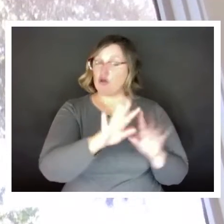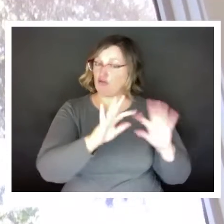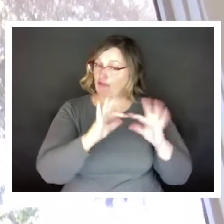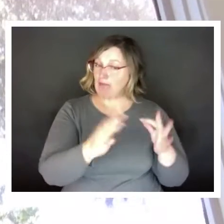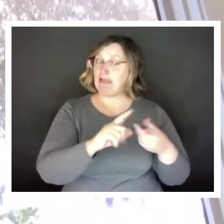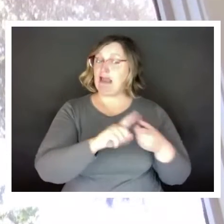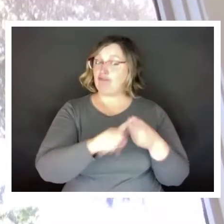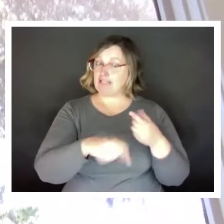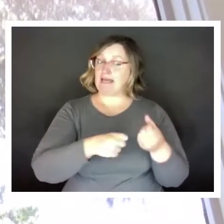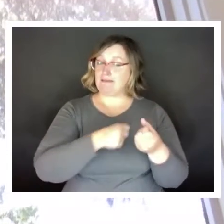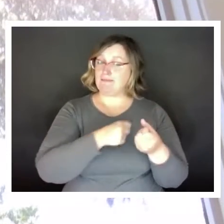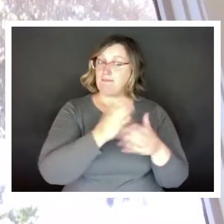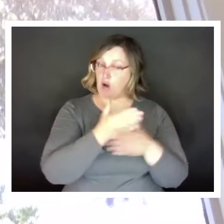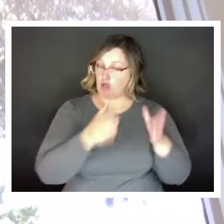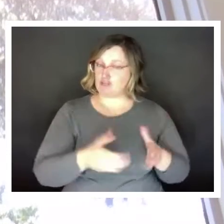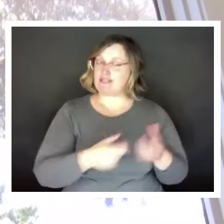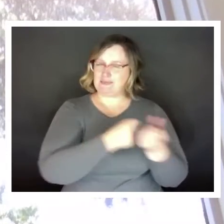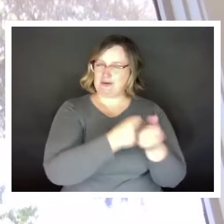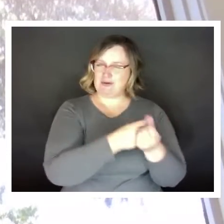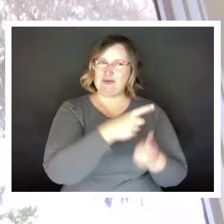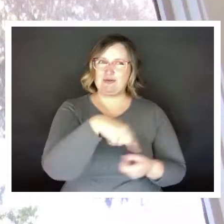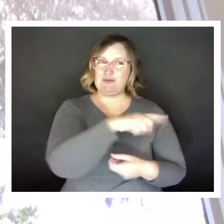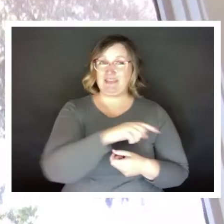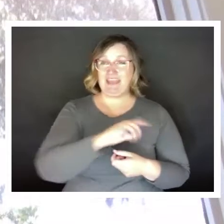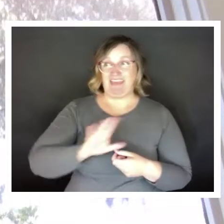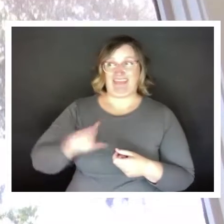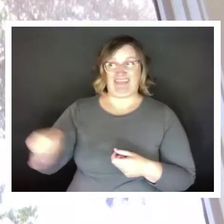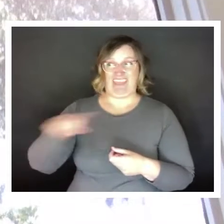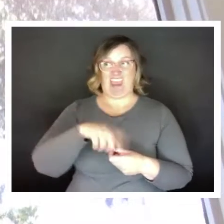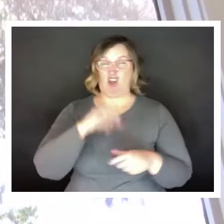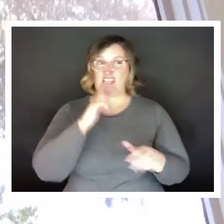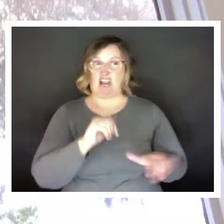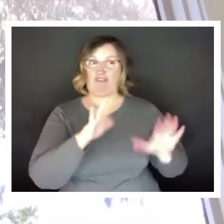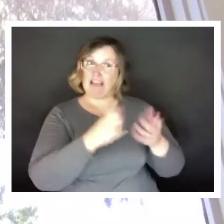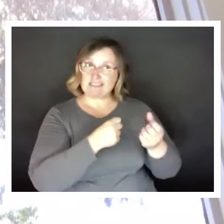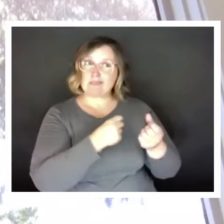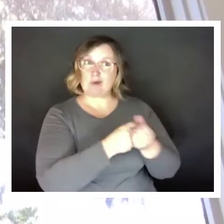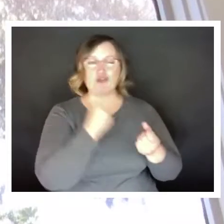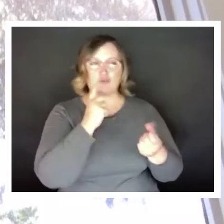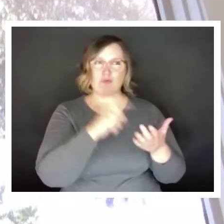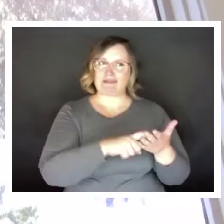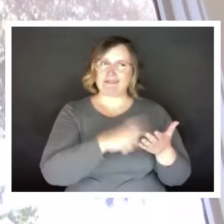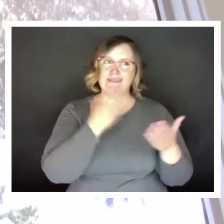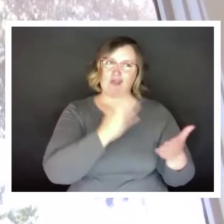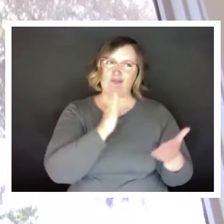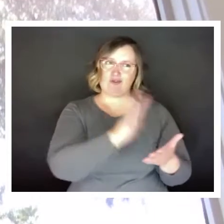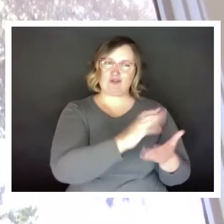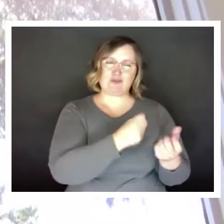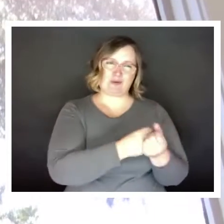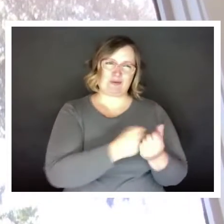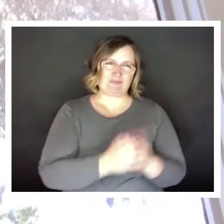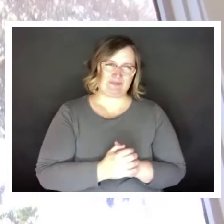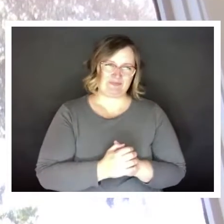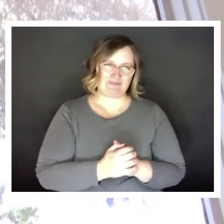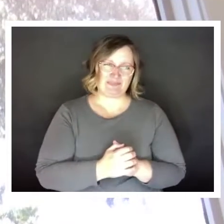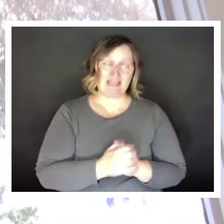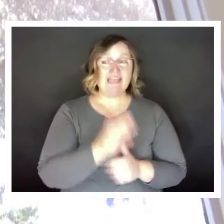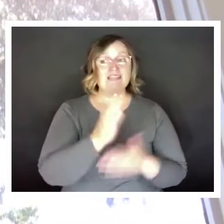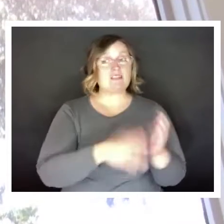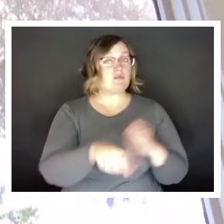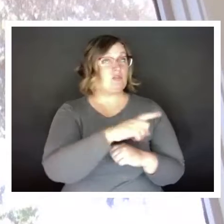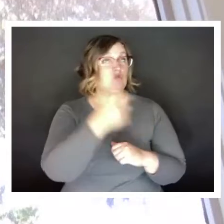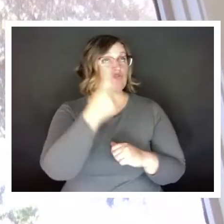and partners. Their sacrifice should be recognized. To those of you, thank you for your support. Some of you are just starting